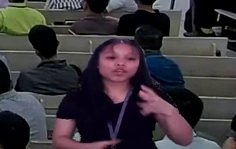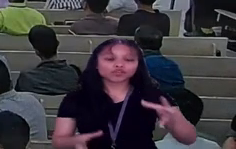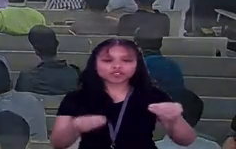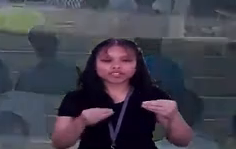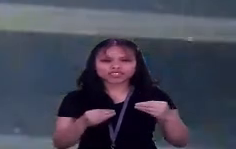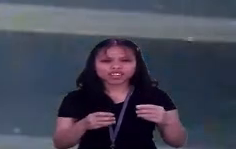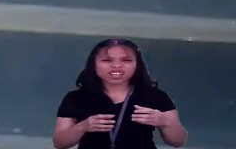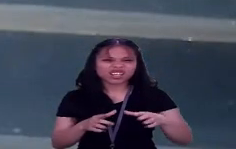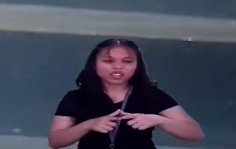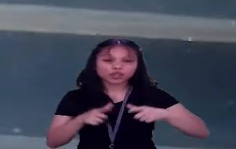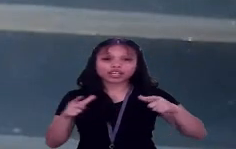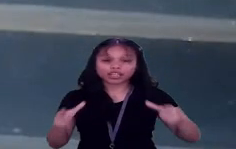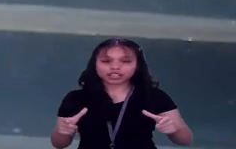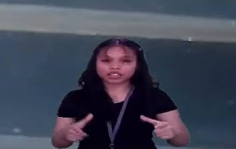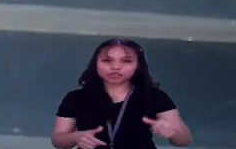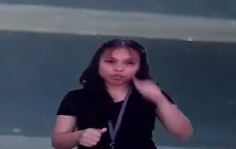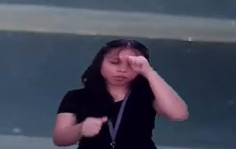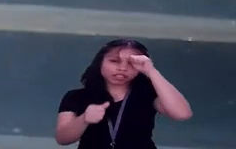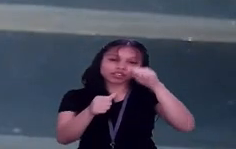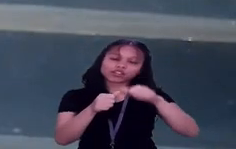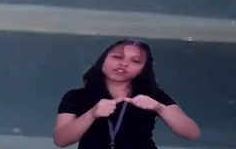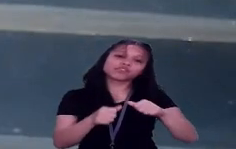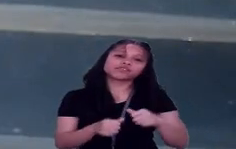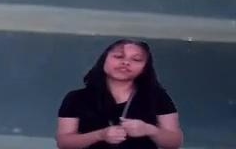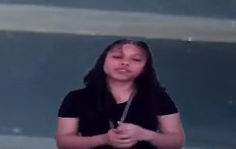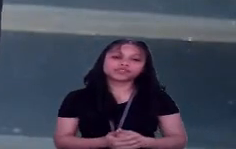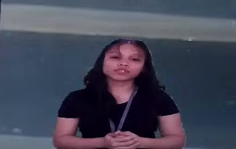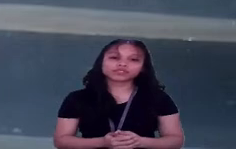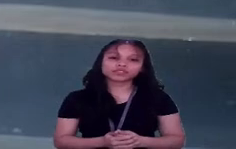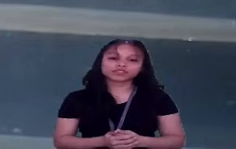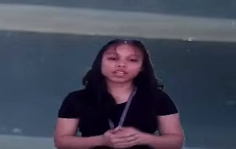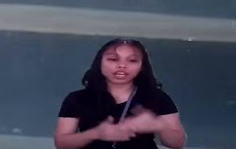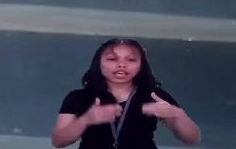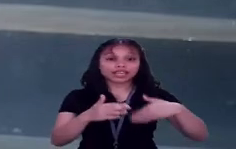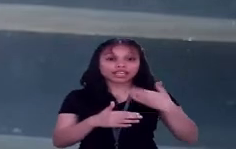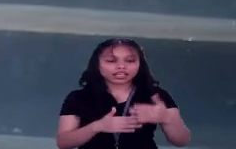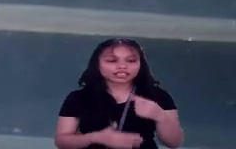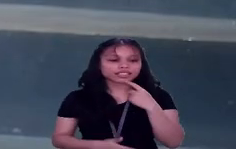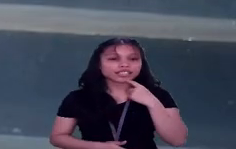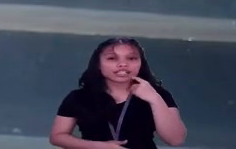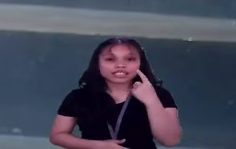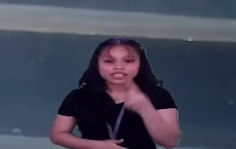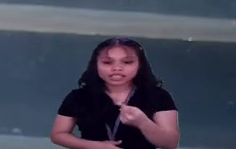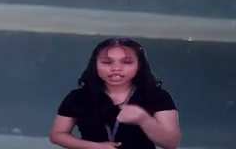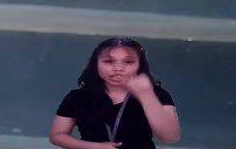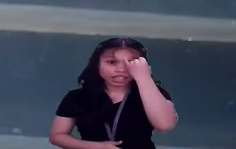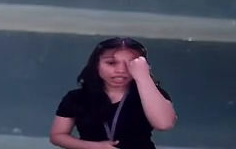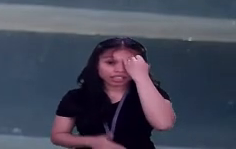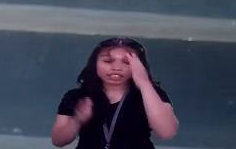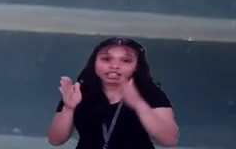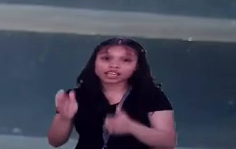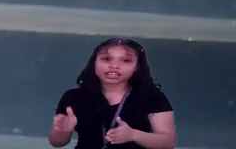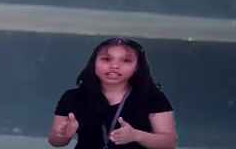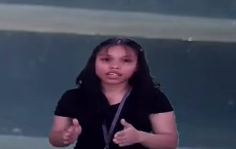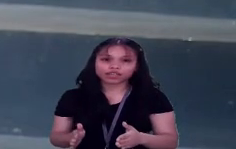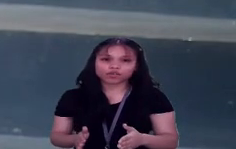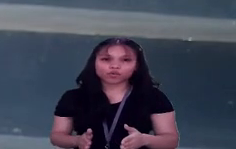breaks my heart, my friend, is the next statement. Please come